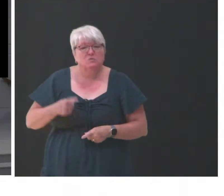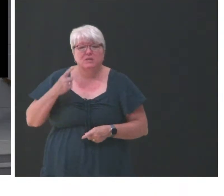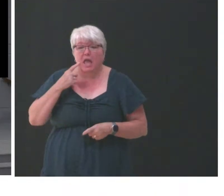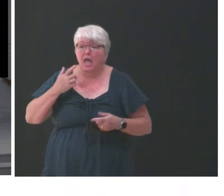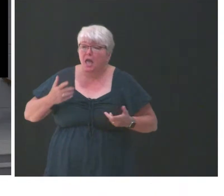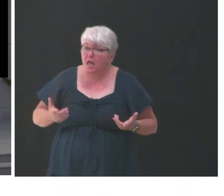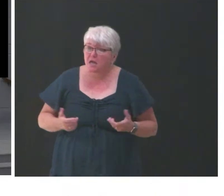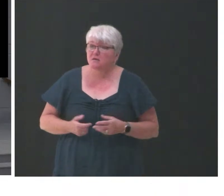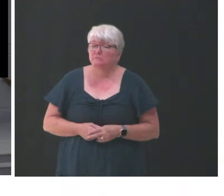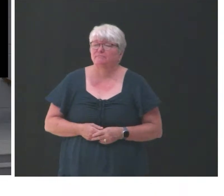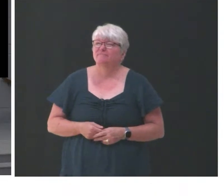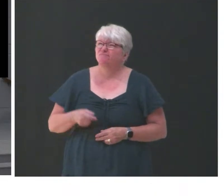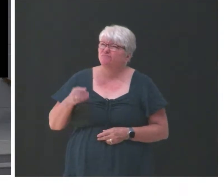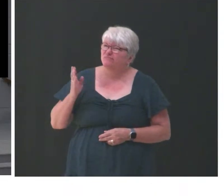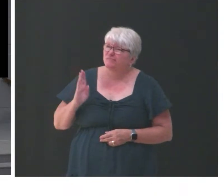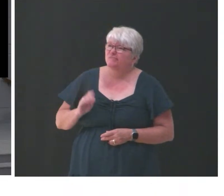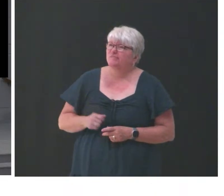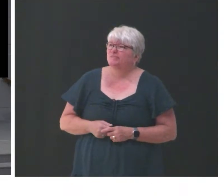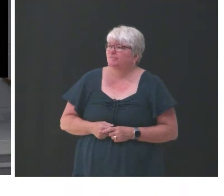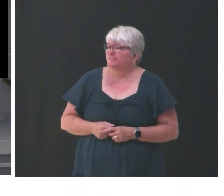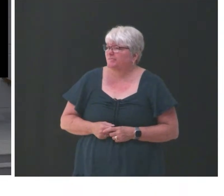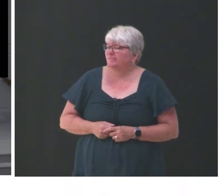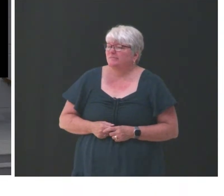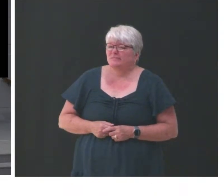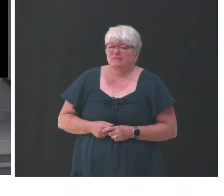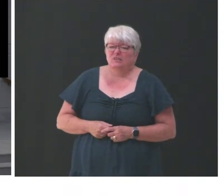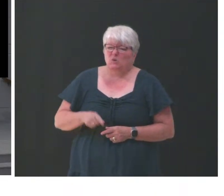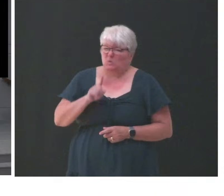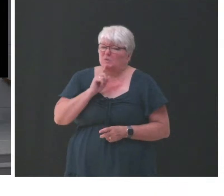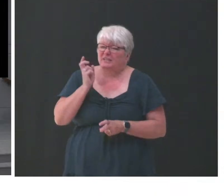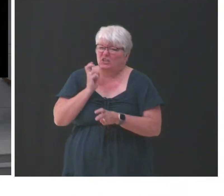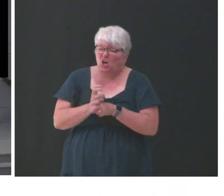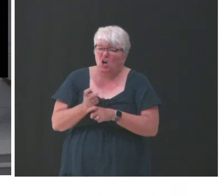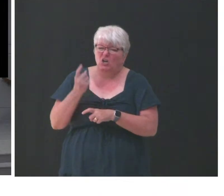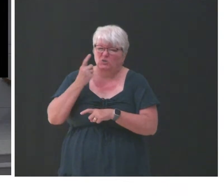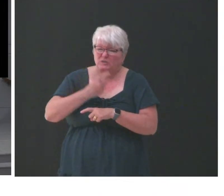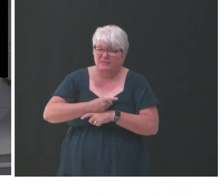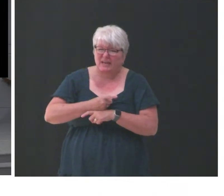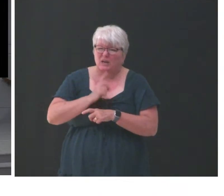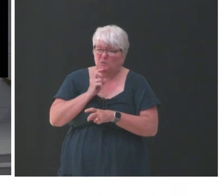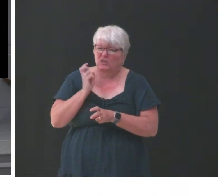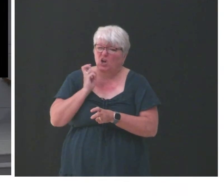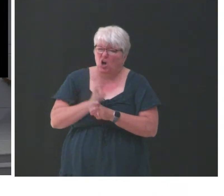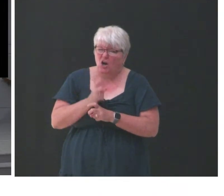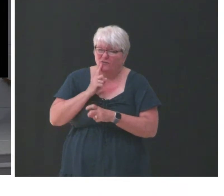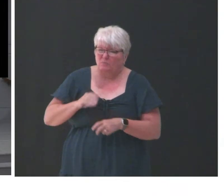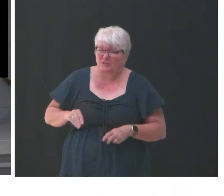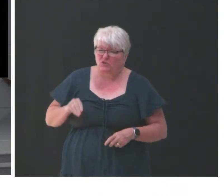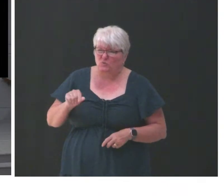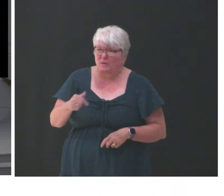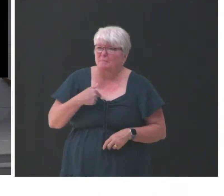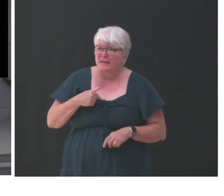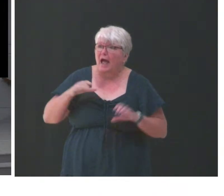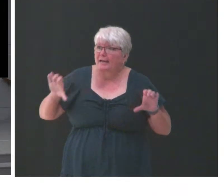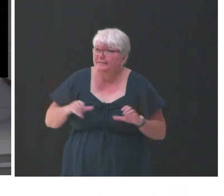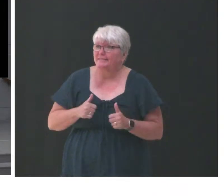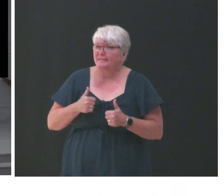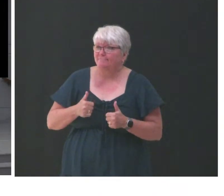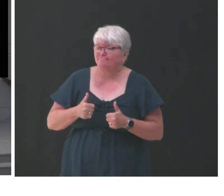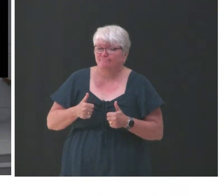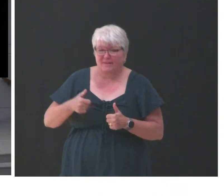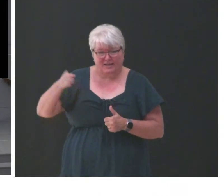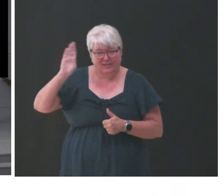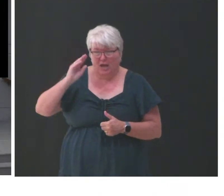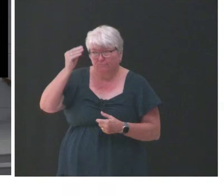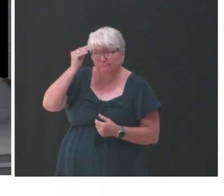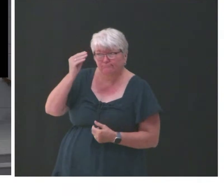hey, God, it was really hard today, really difficult for me to give, but I did it. God, I